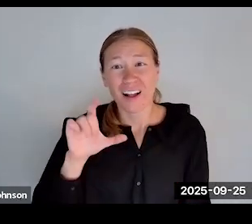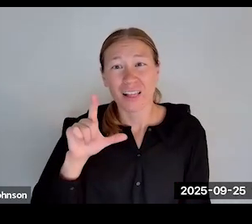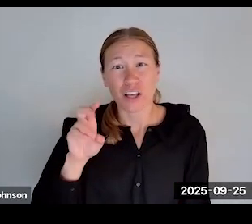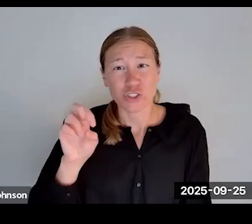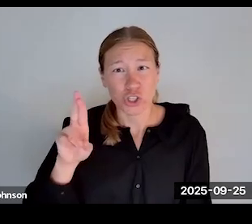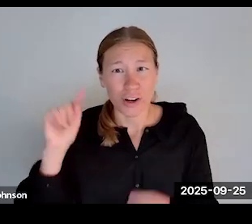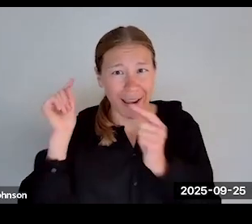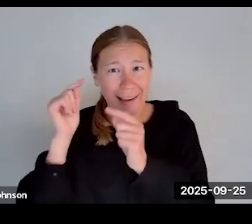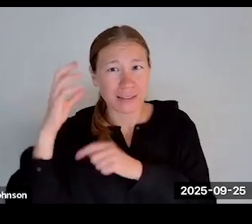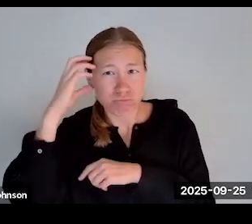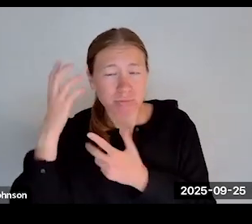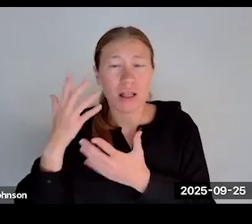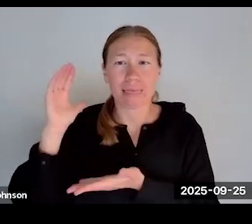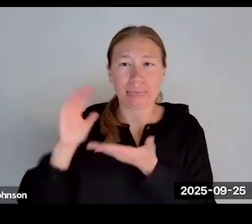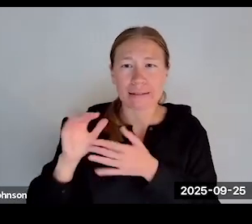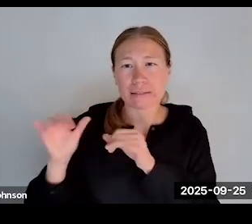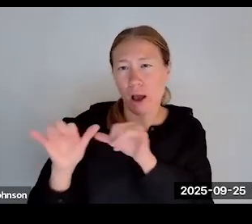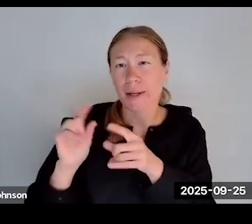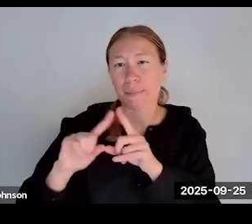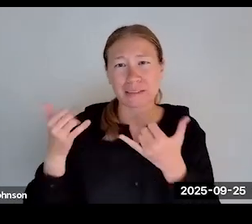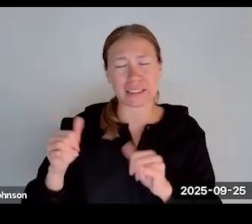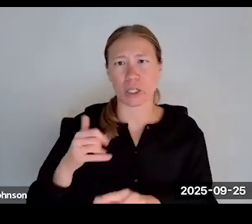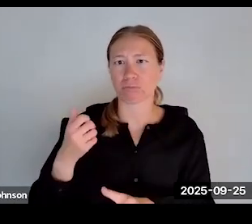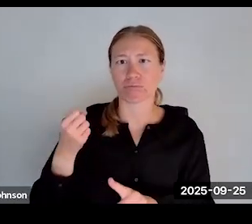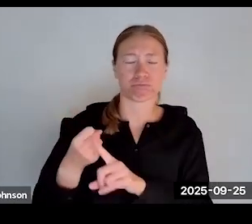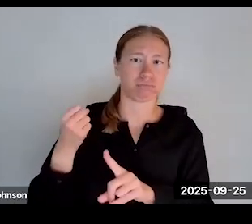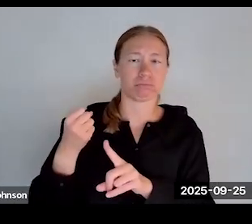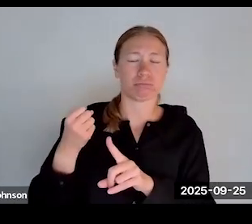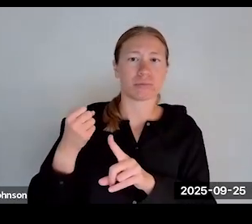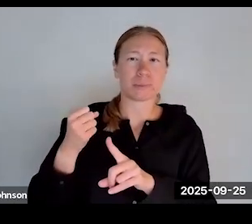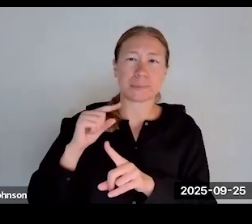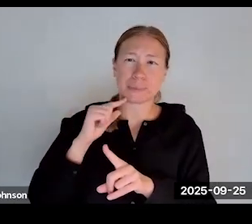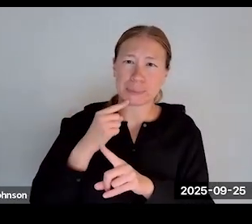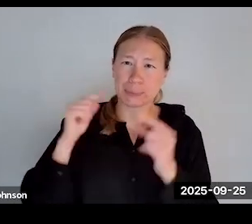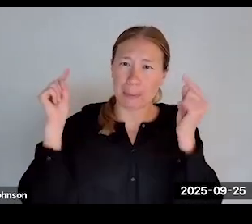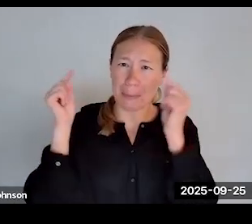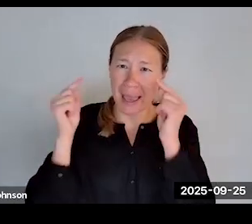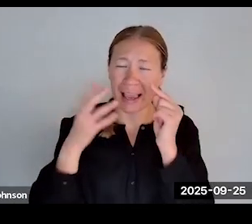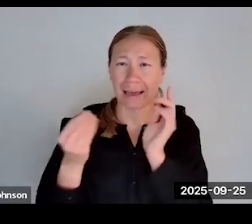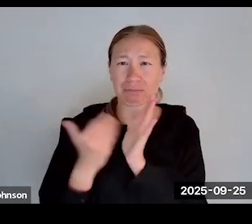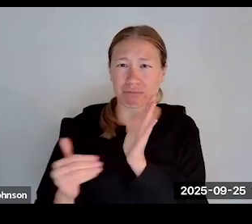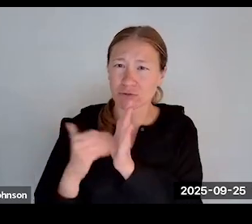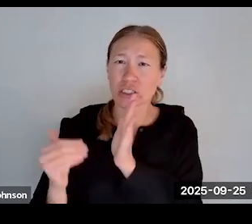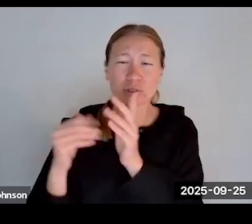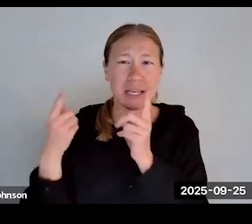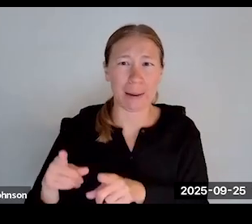less common, are incredibly debilitating during attacks because of the severe pain and frequency.